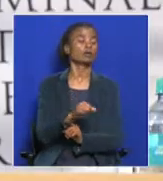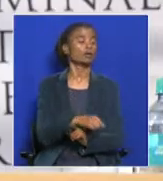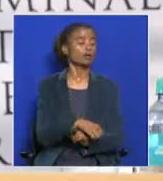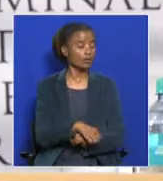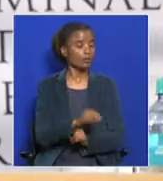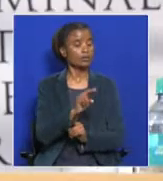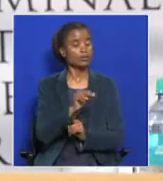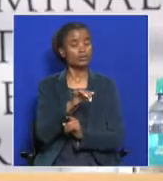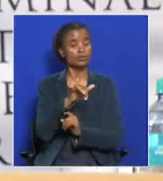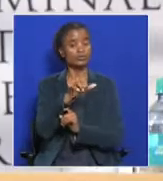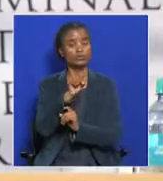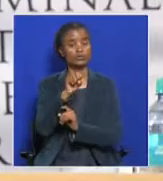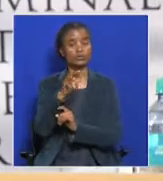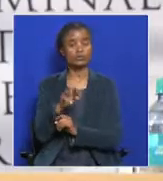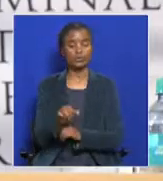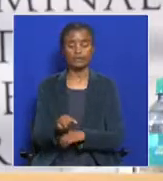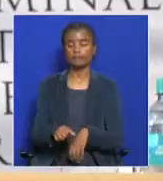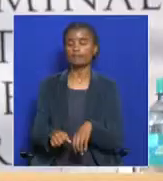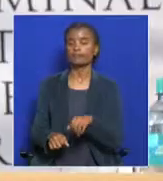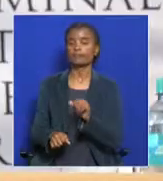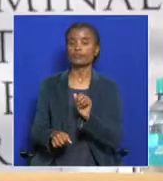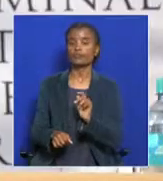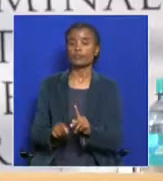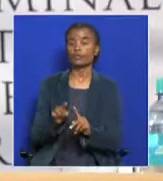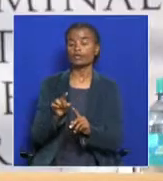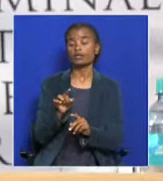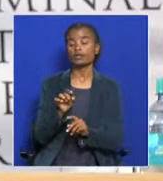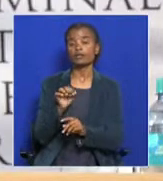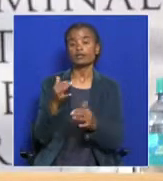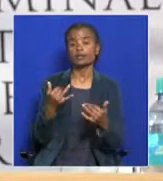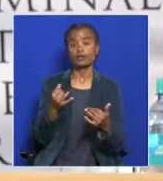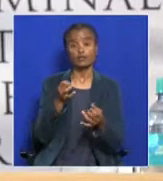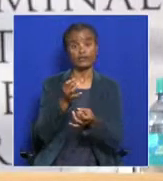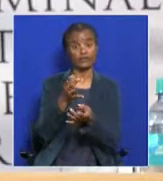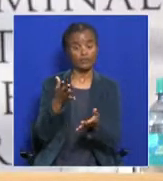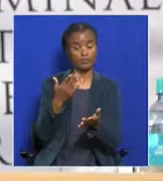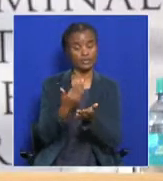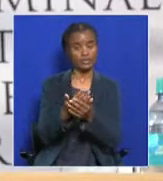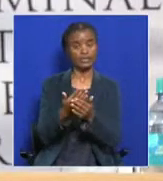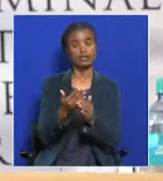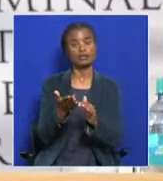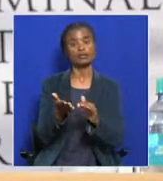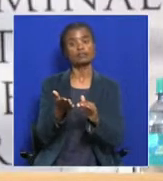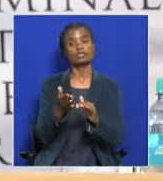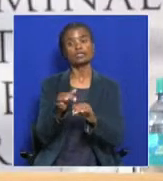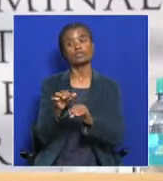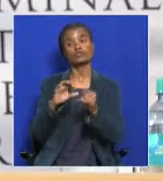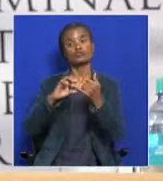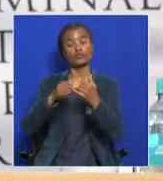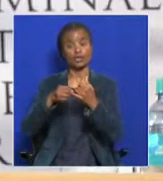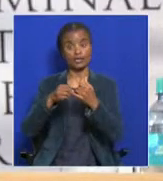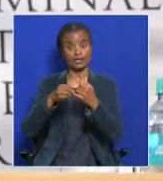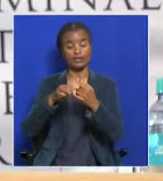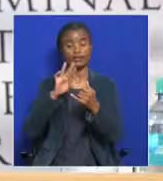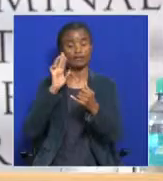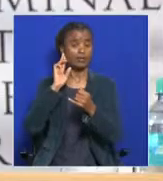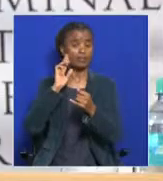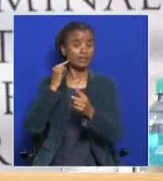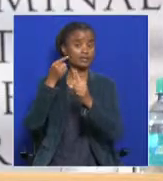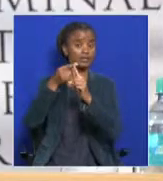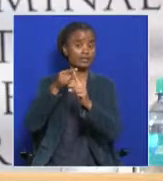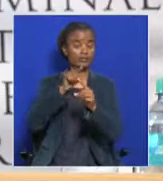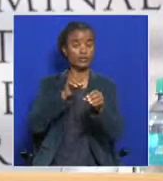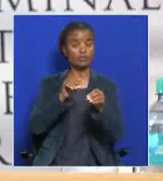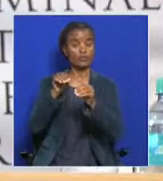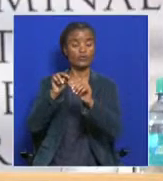Brigadier Nyuswa to escalate it further? Because you remember the target is to get it to national. Mm-hmm. Did you have that conversation with Brigadier